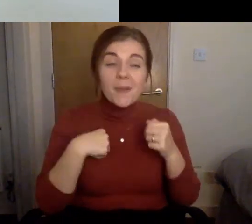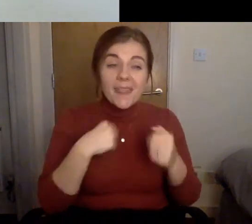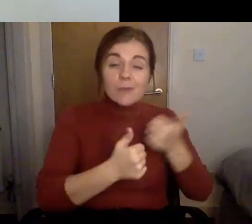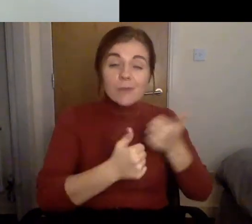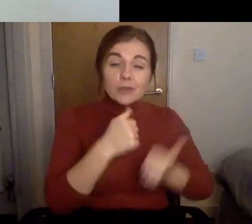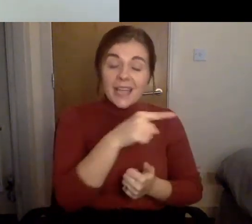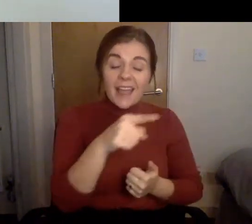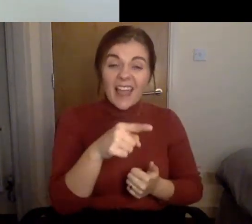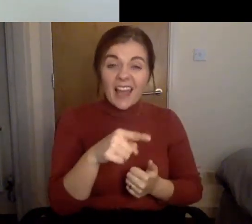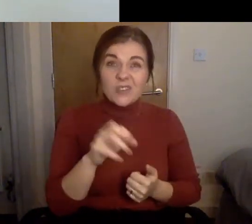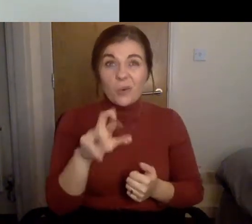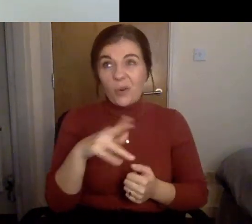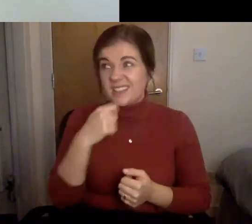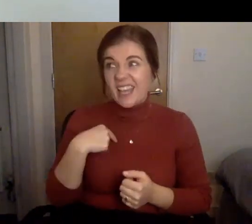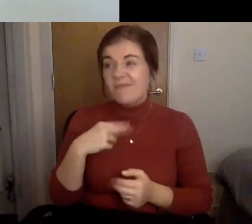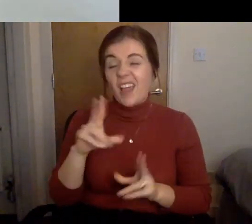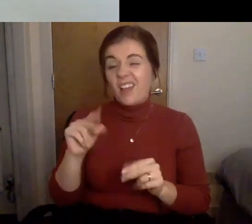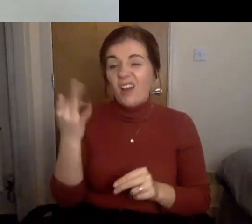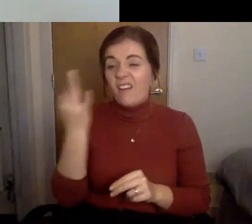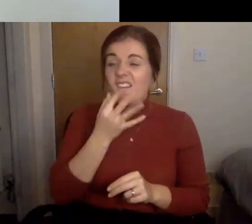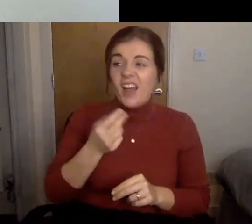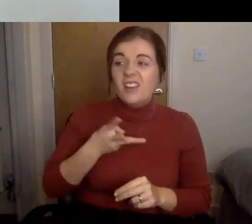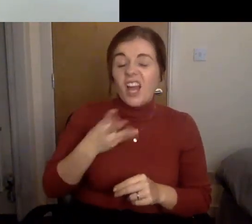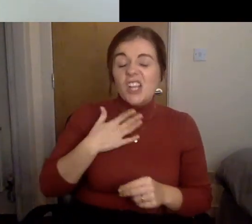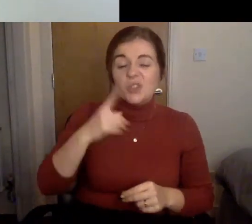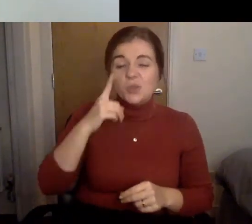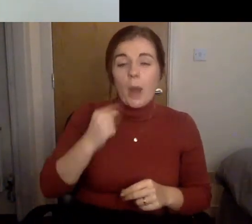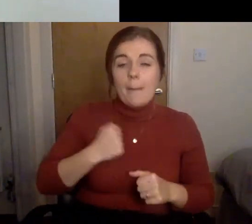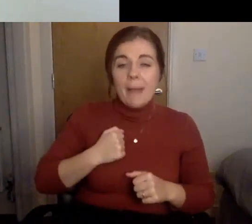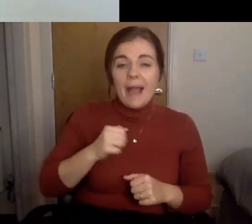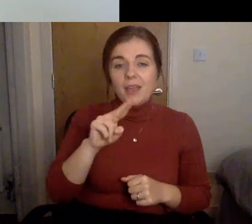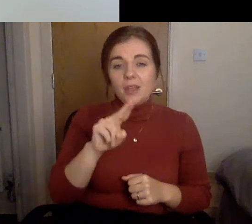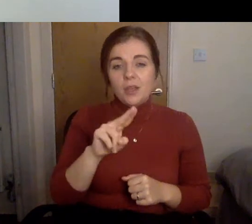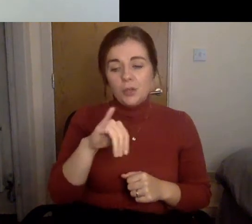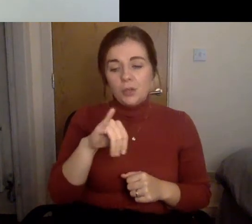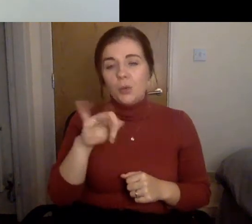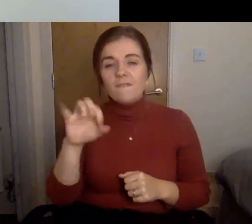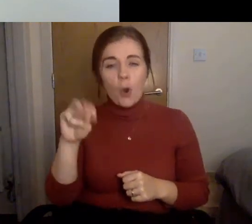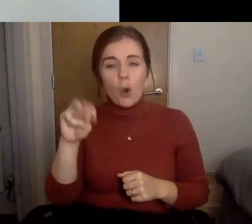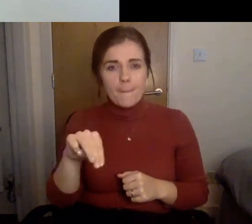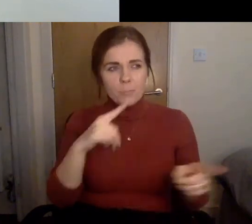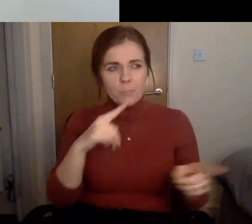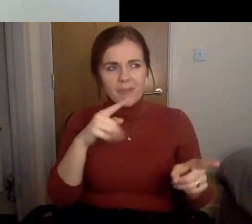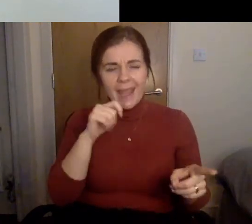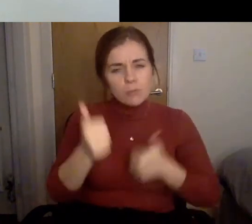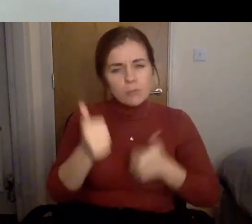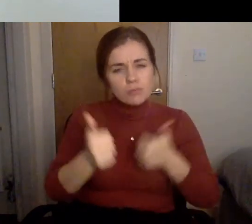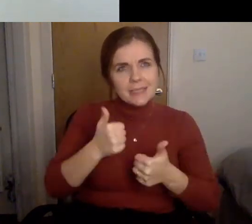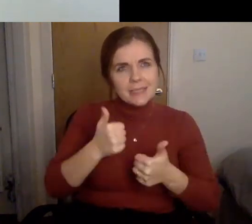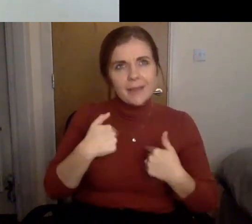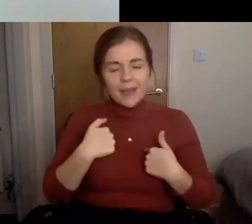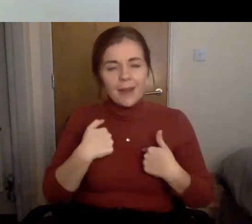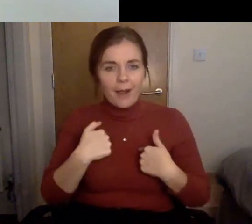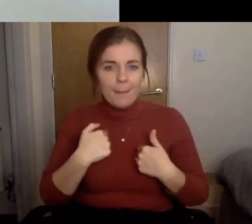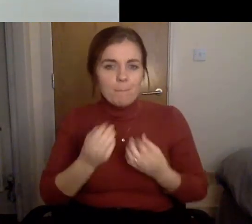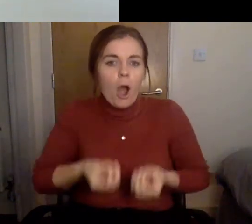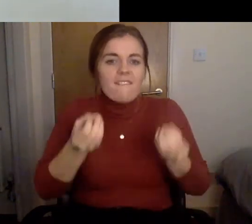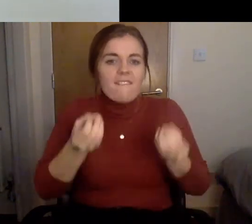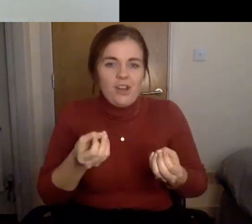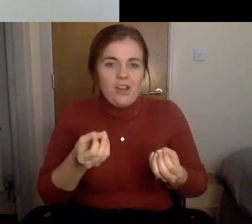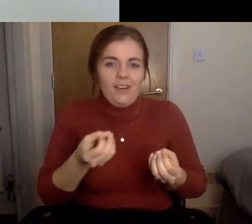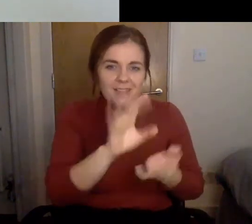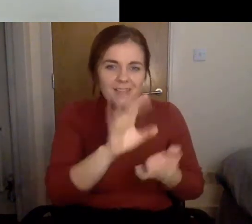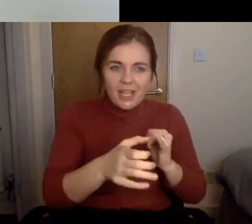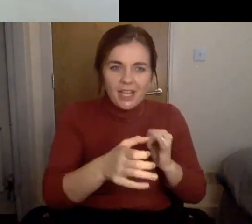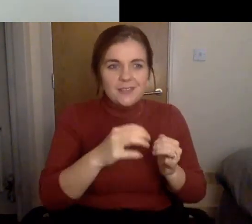say, no, I just prefer to wear my uniform, I do think they appreciate that you're kind of looking out for them anyway. But again, that